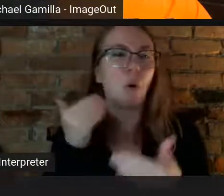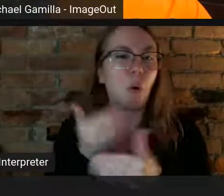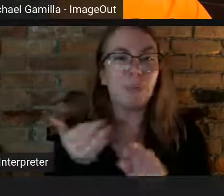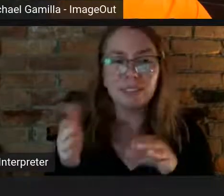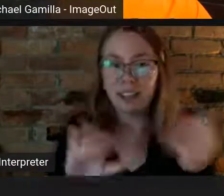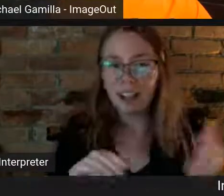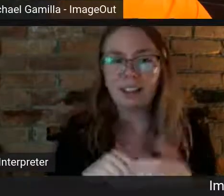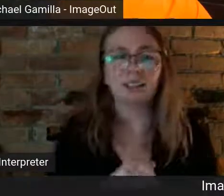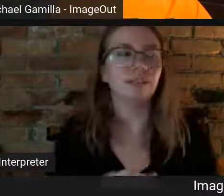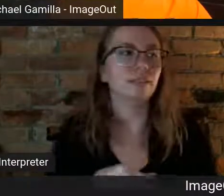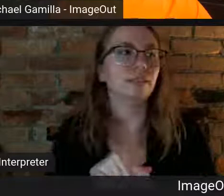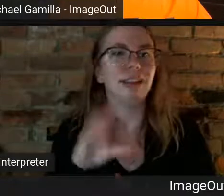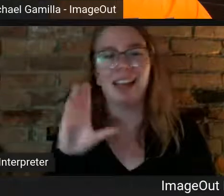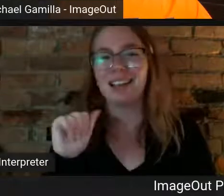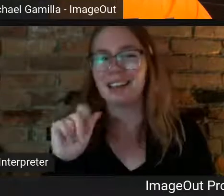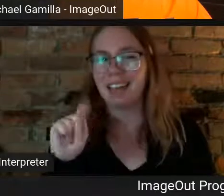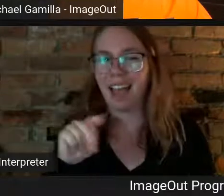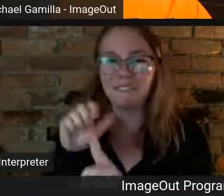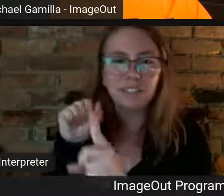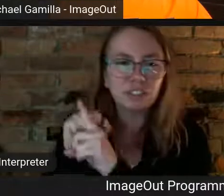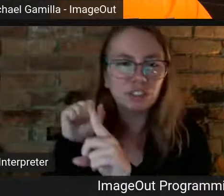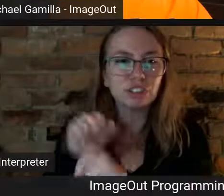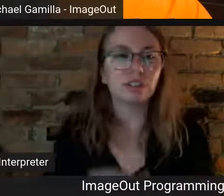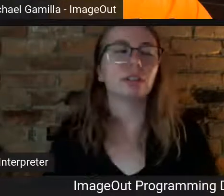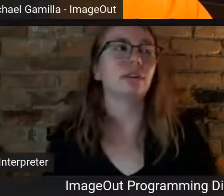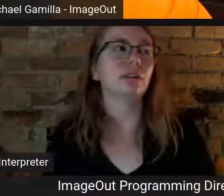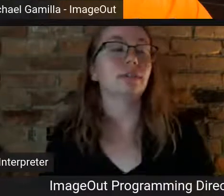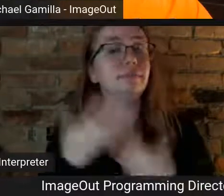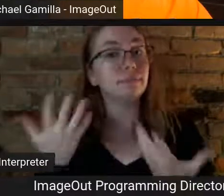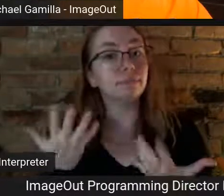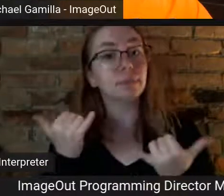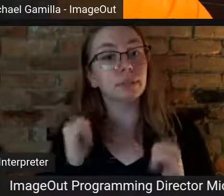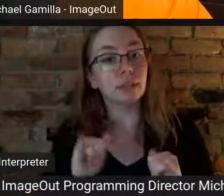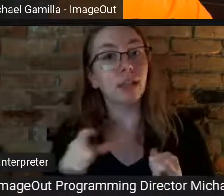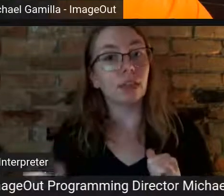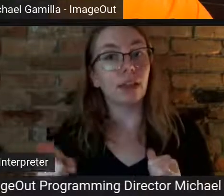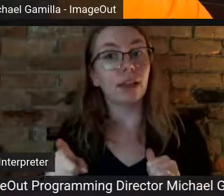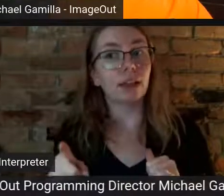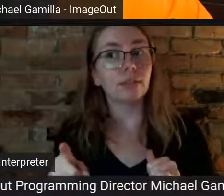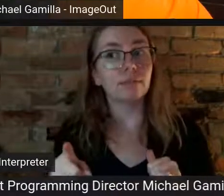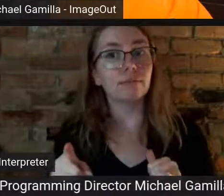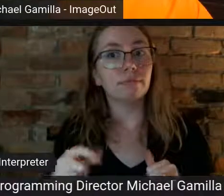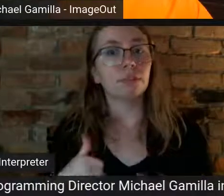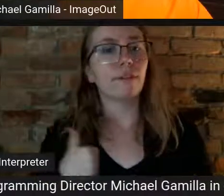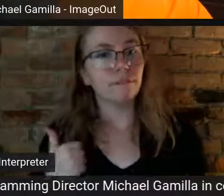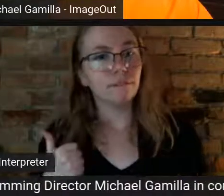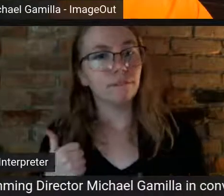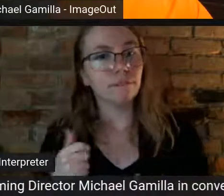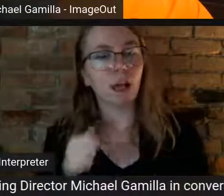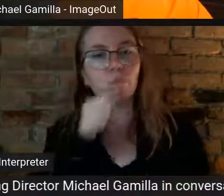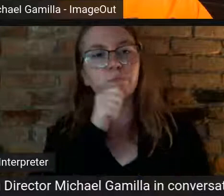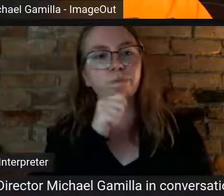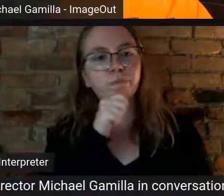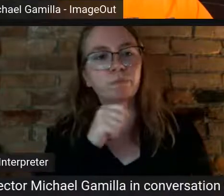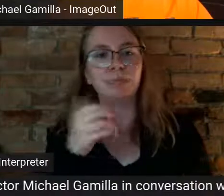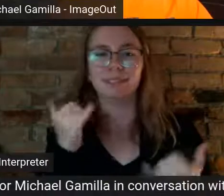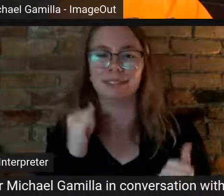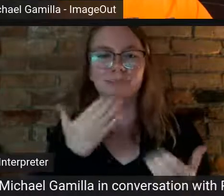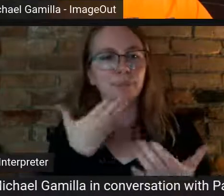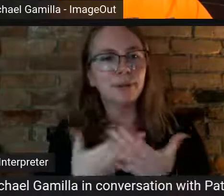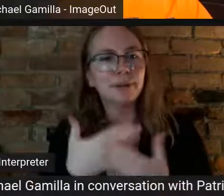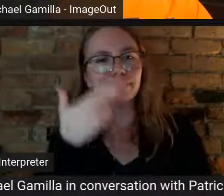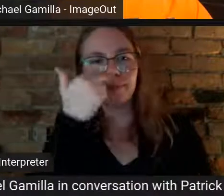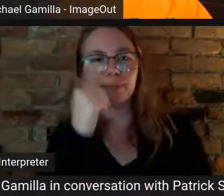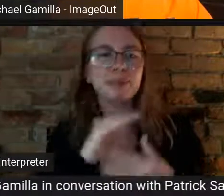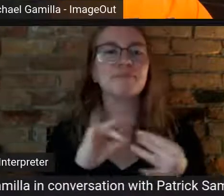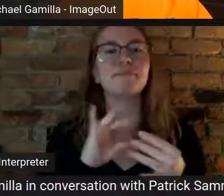catfishing. And yet they were very tough, very resilient. They had a great sense of humor often about what was